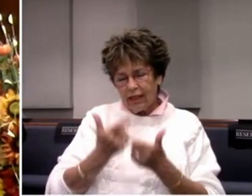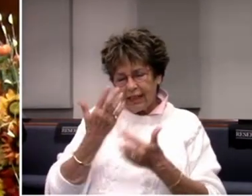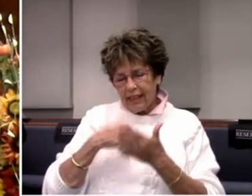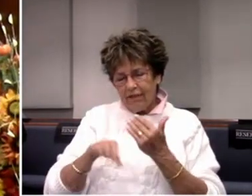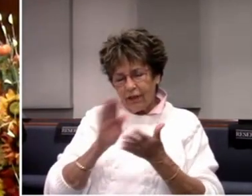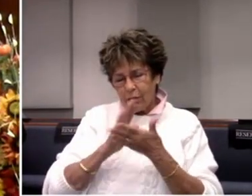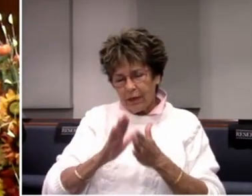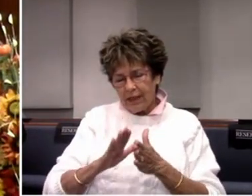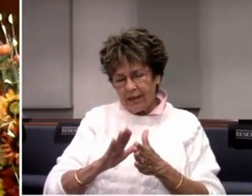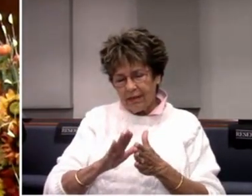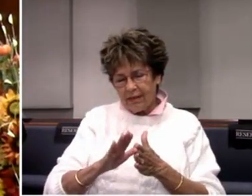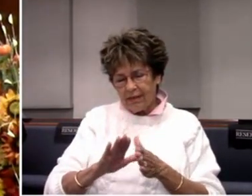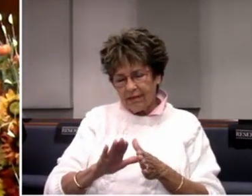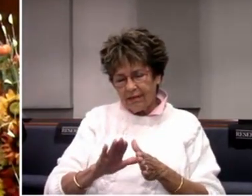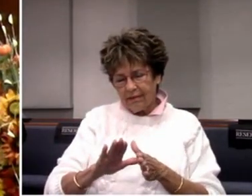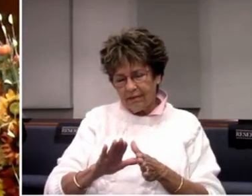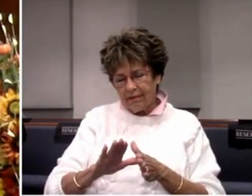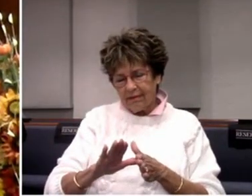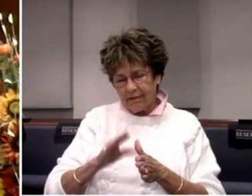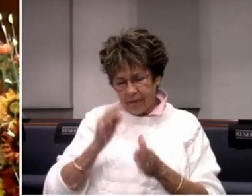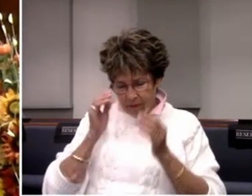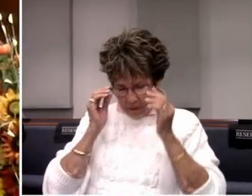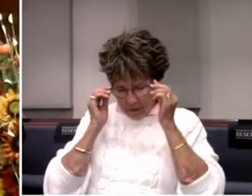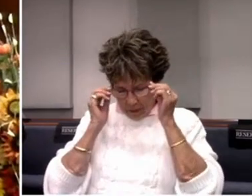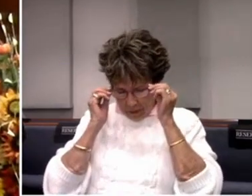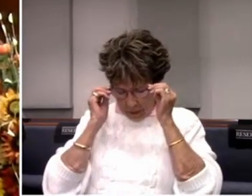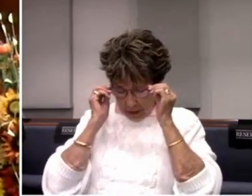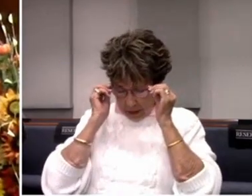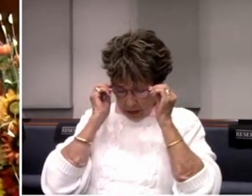To turn the other cheek is supernatural.